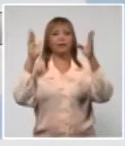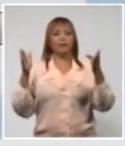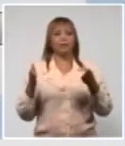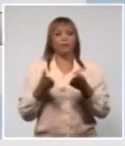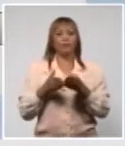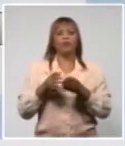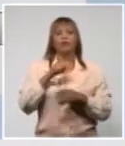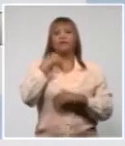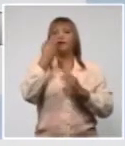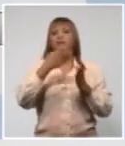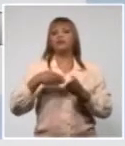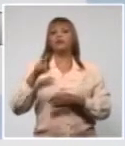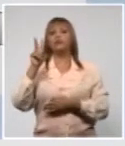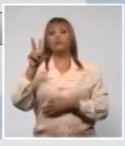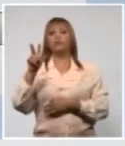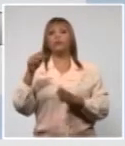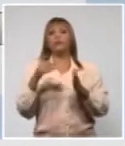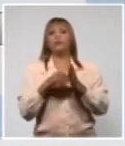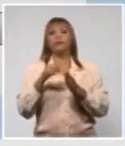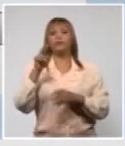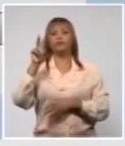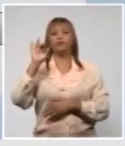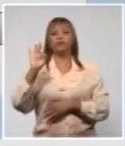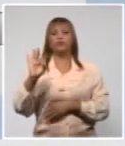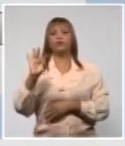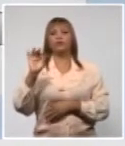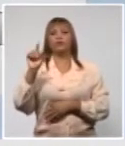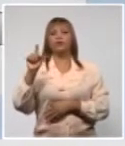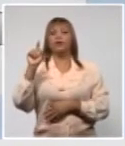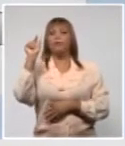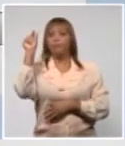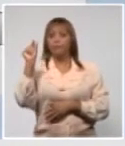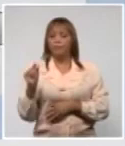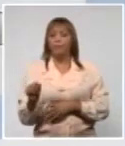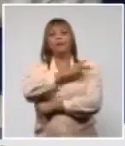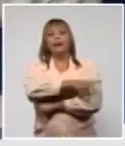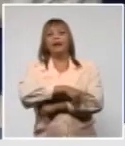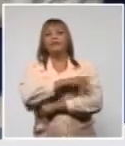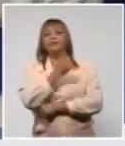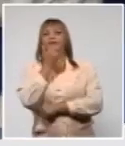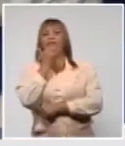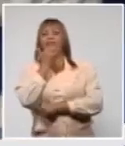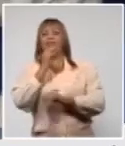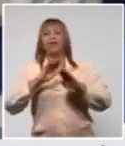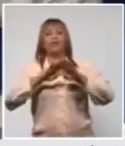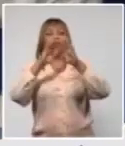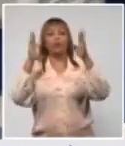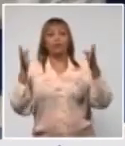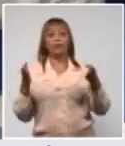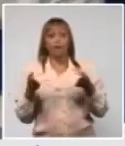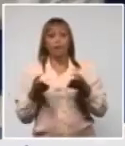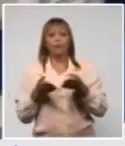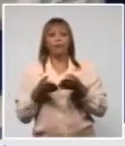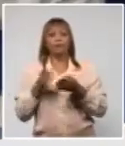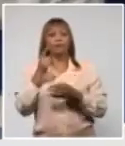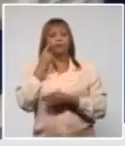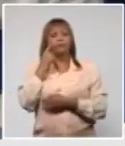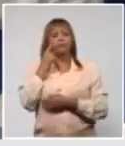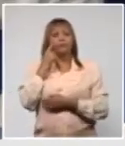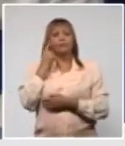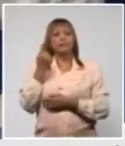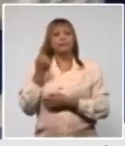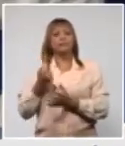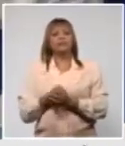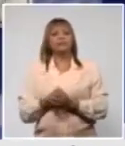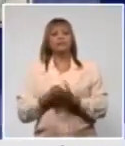578,079 and the mortality rate to 3.31%. The United States continues to top the